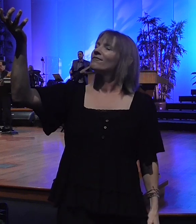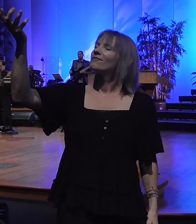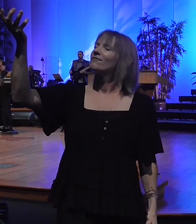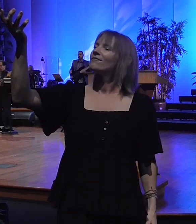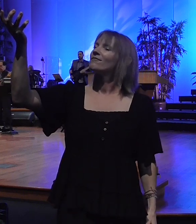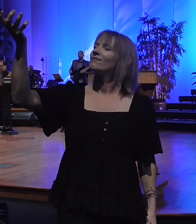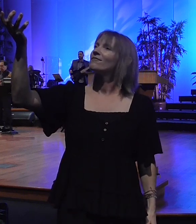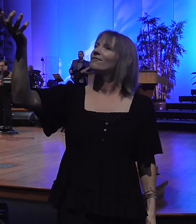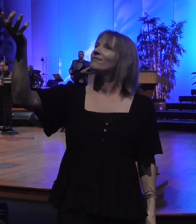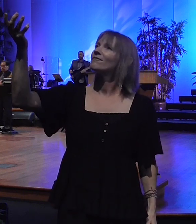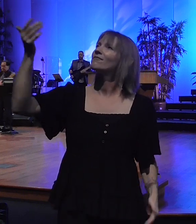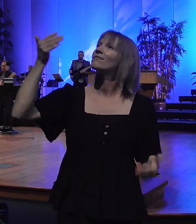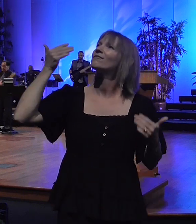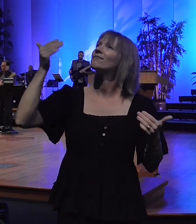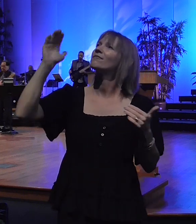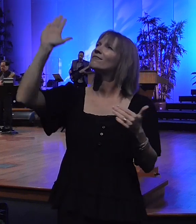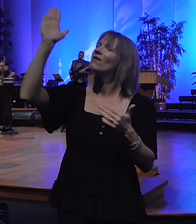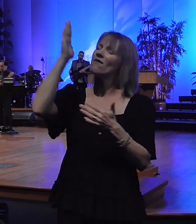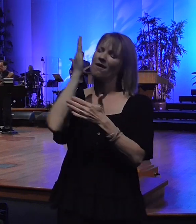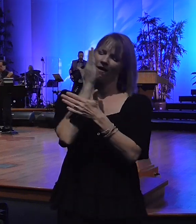Take your fingers,